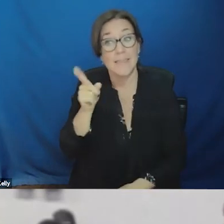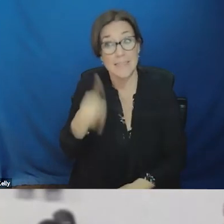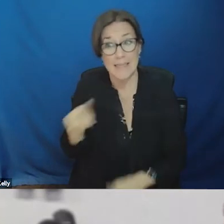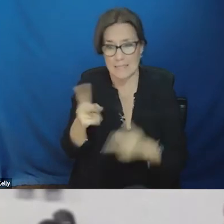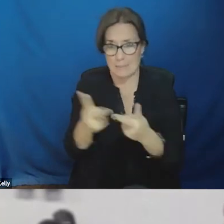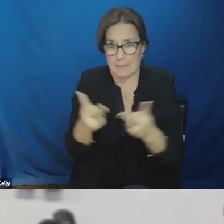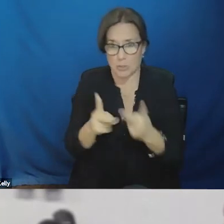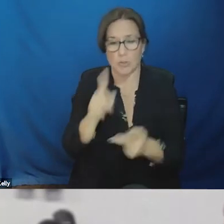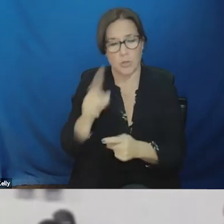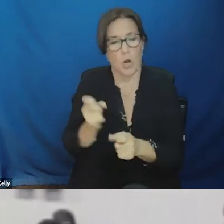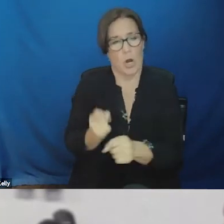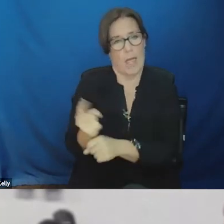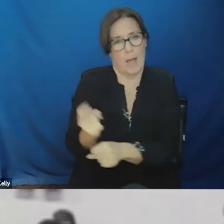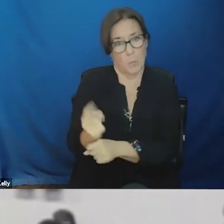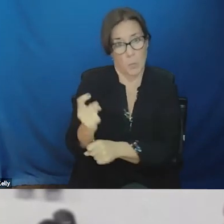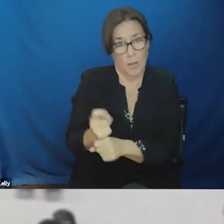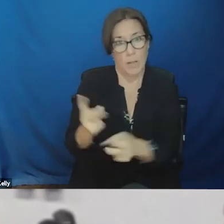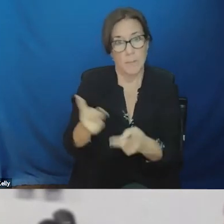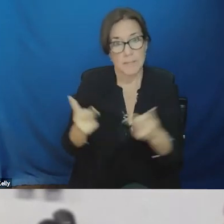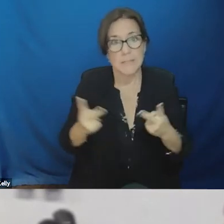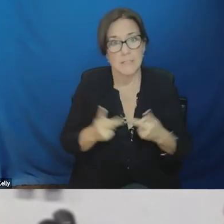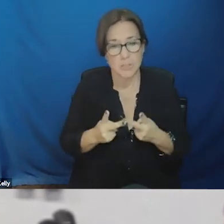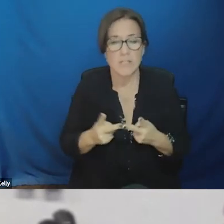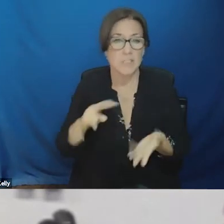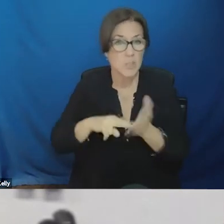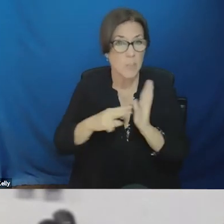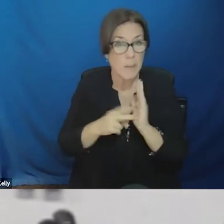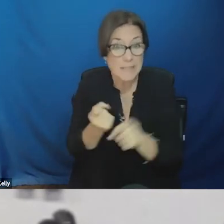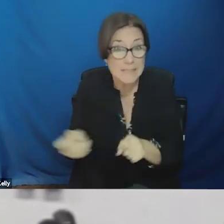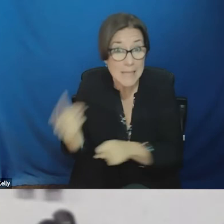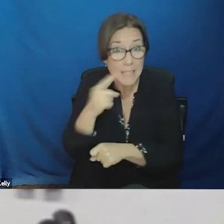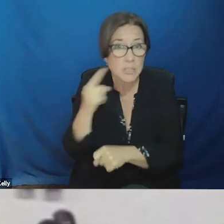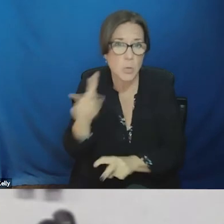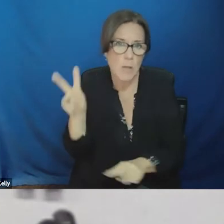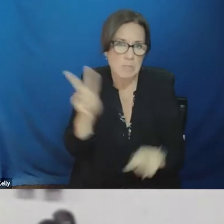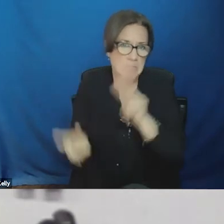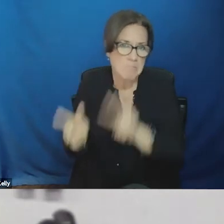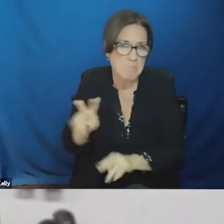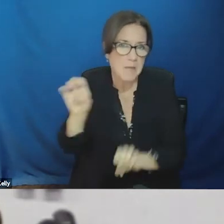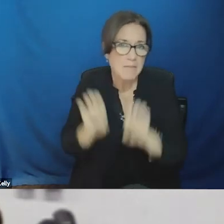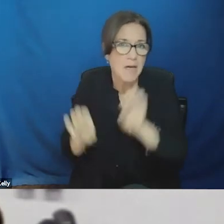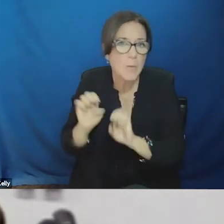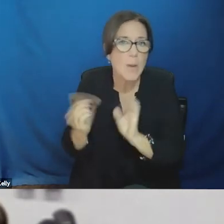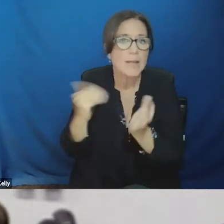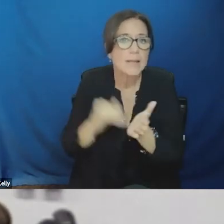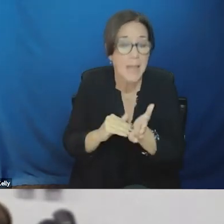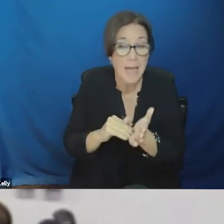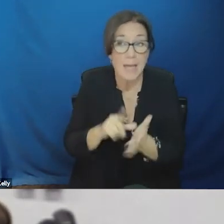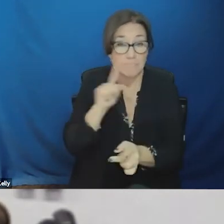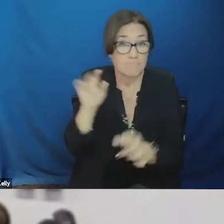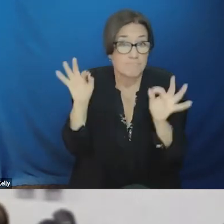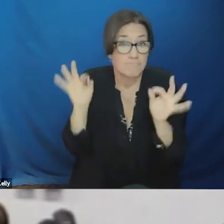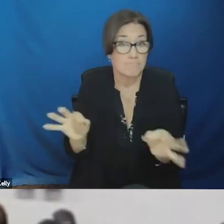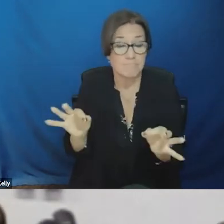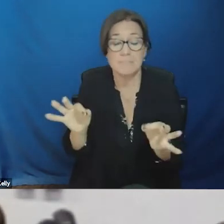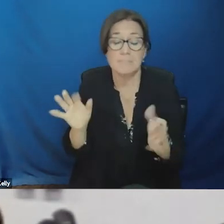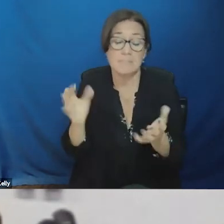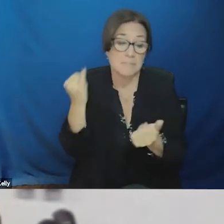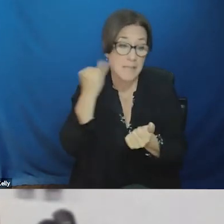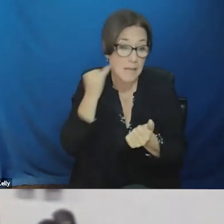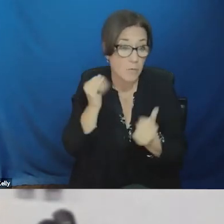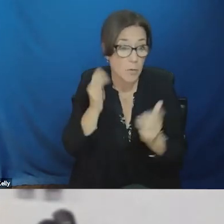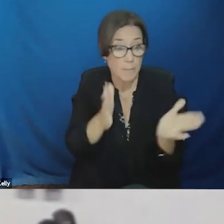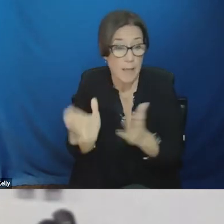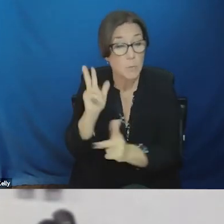so we'll look at them again, and then consider whether there's something we're going to continue to leave in